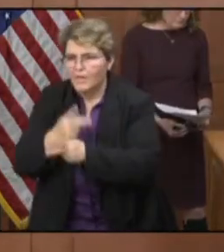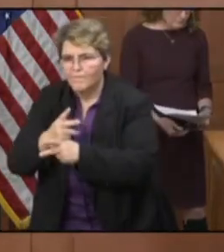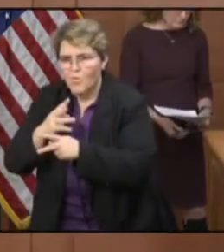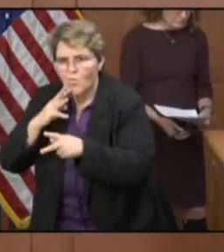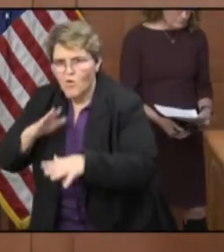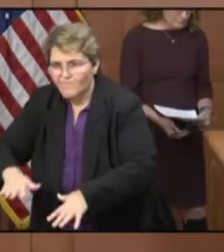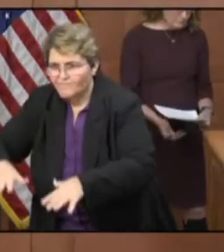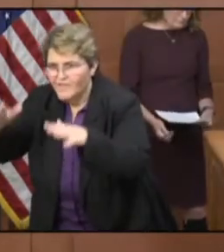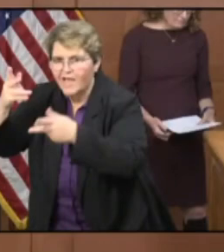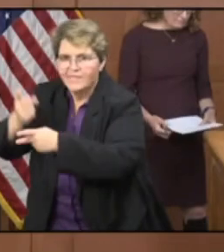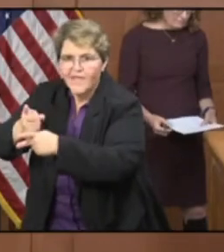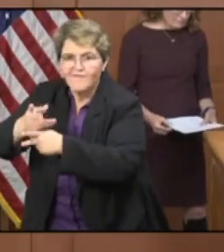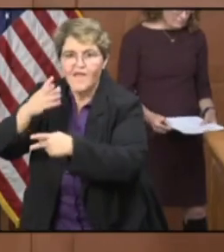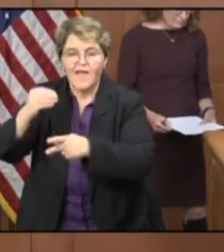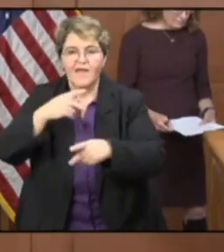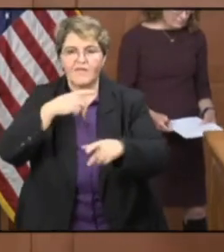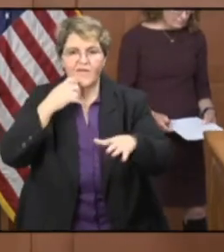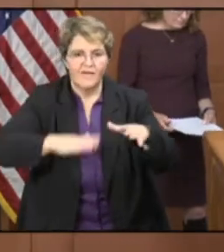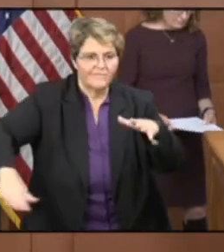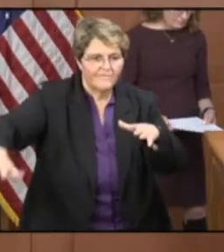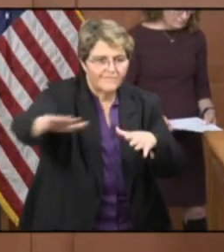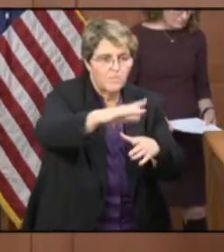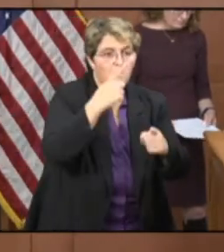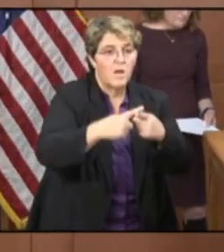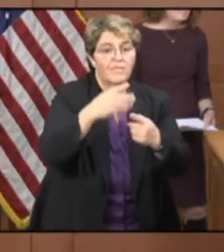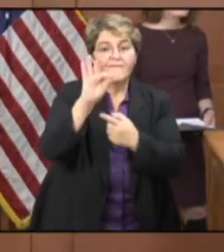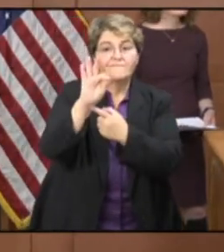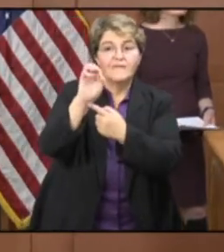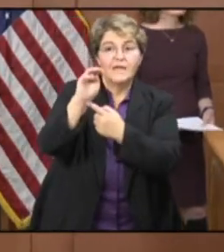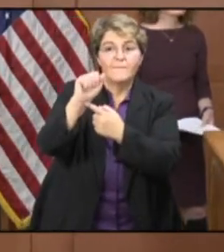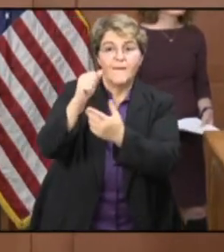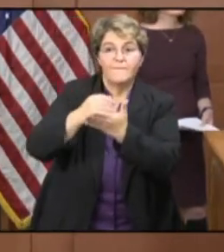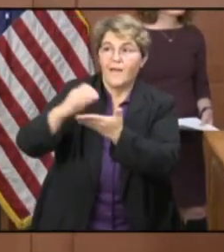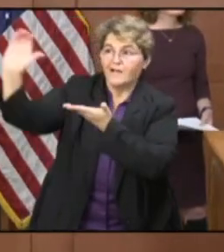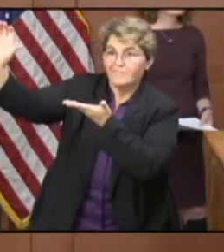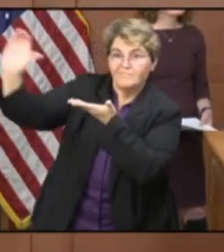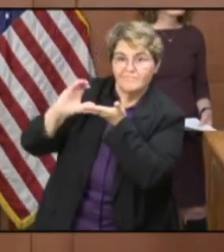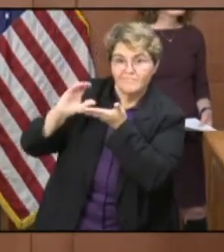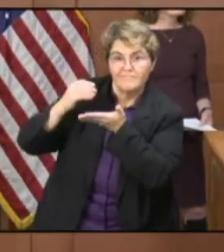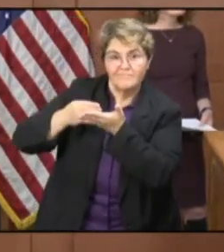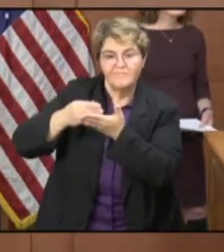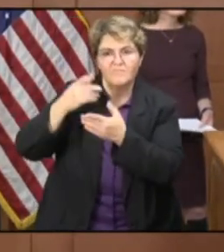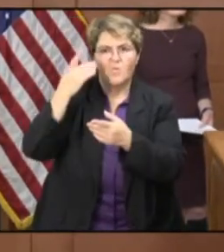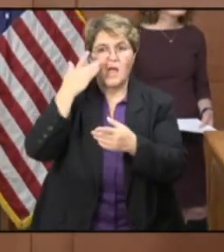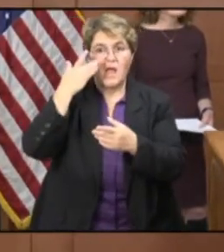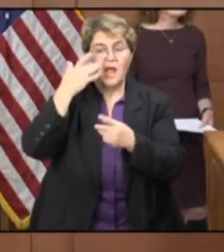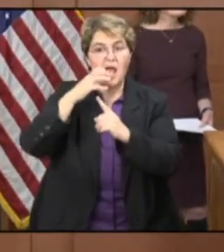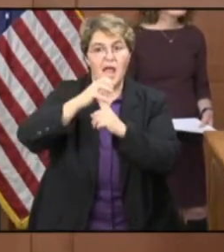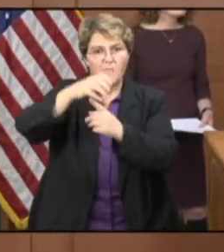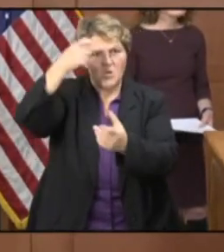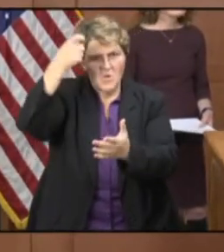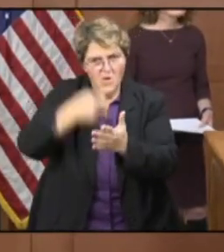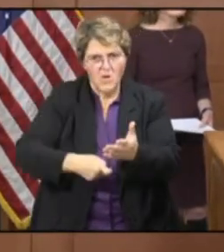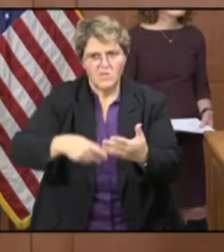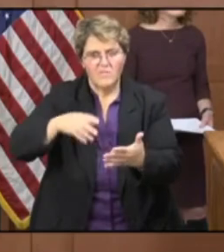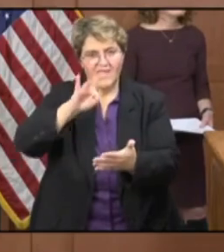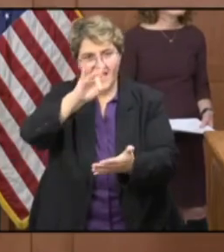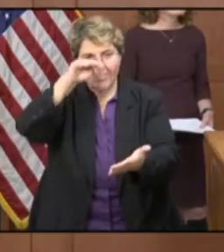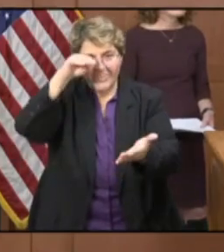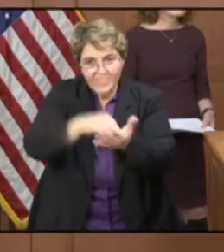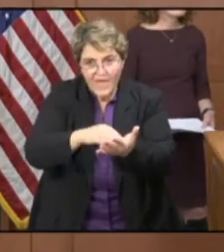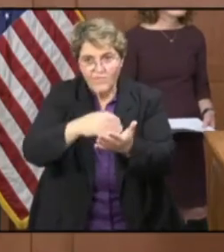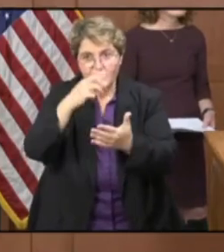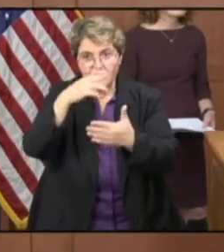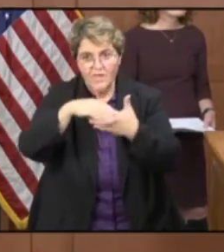FEMA reimbursement. You know, those choppers are costing us about $8,000 an hour. So that's a lot of support we're getting to